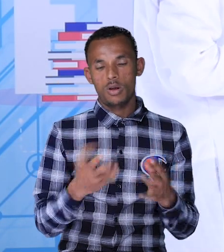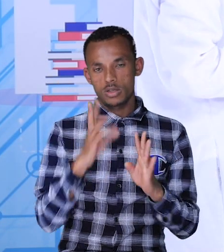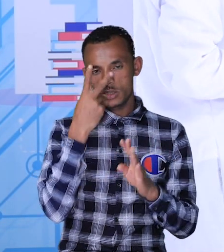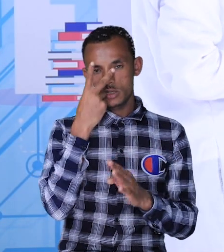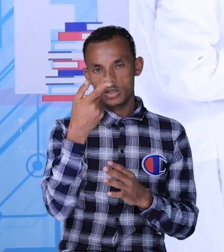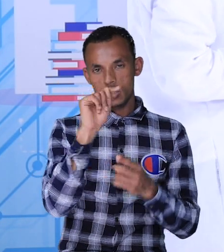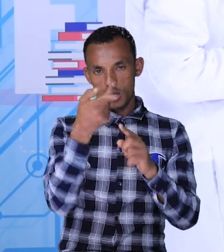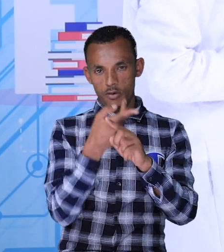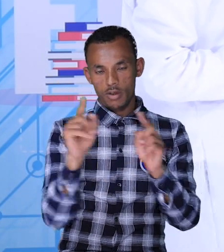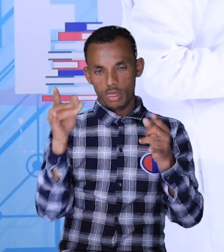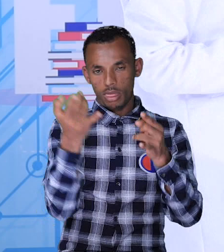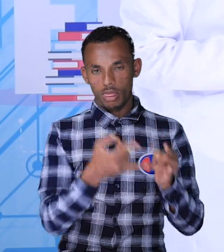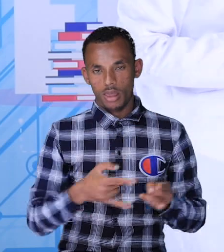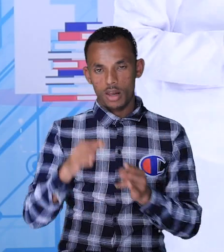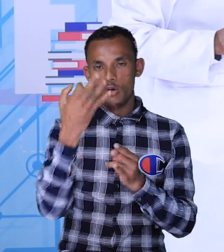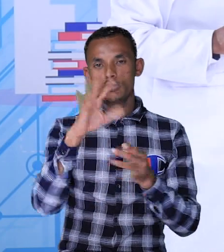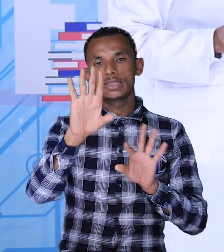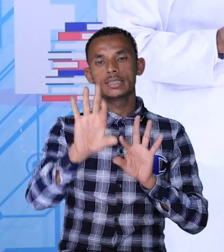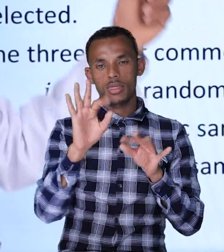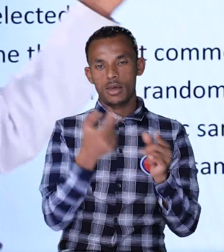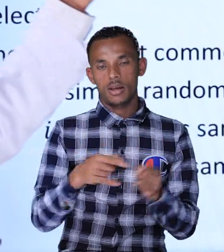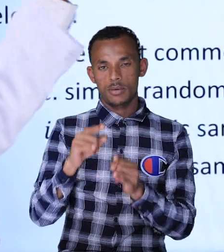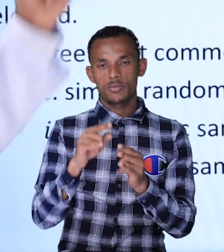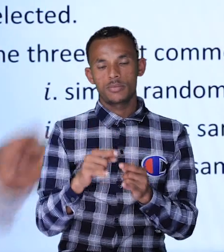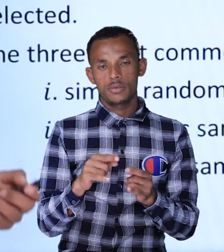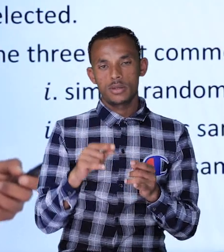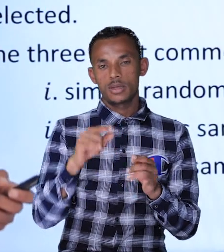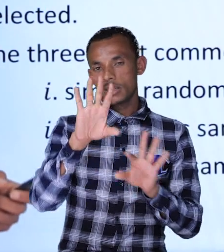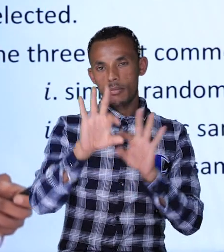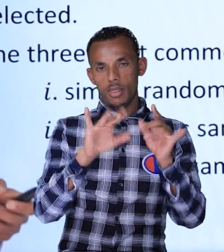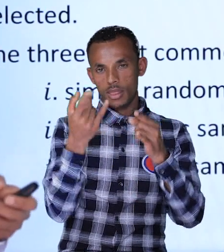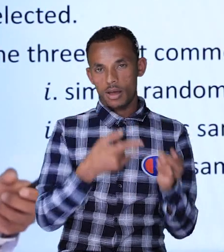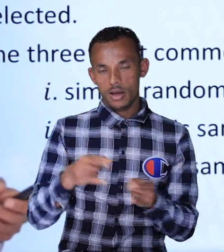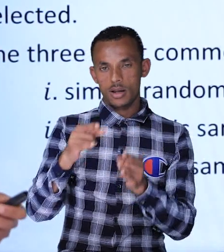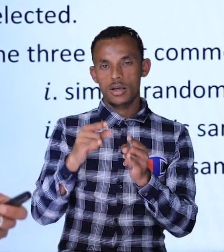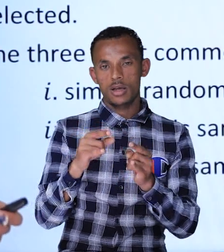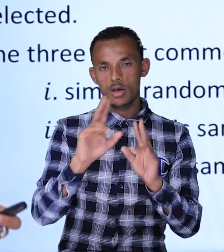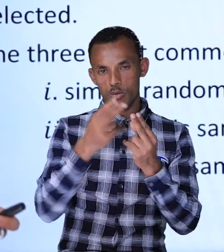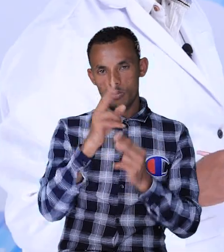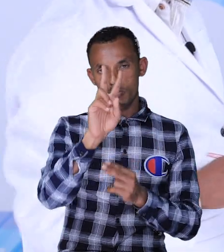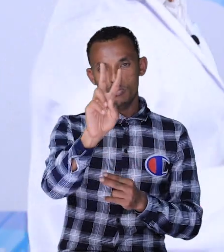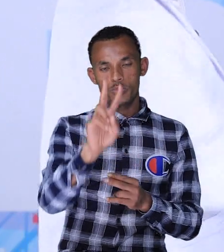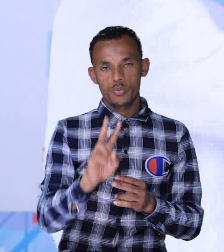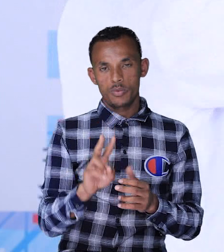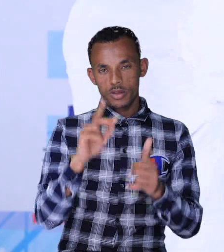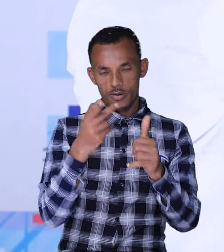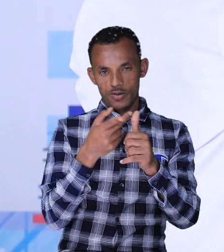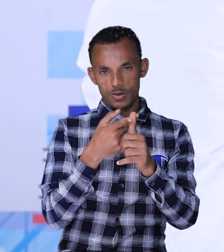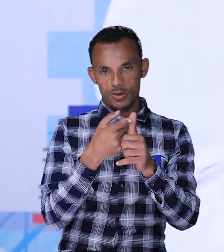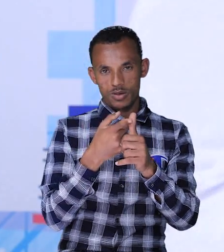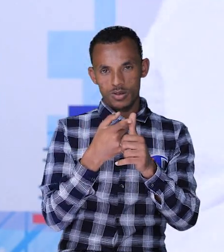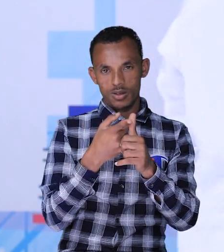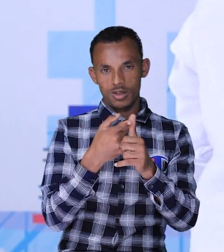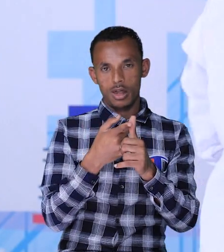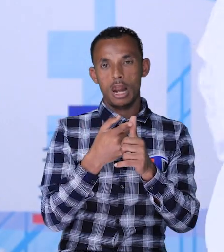the different techniques, sampling techniques. Sampling technique broadly grouped into two. The first one